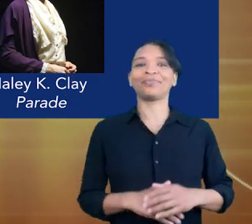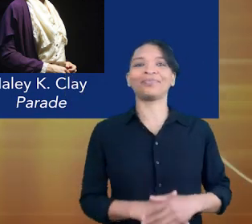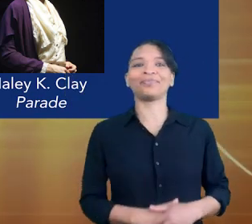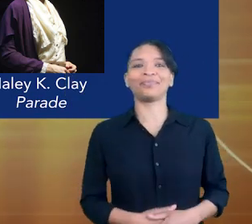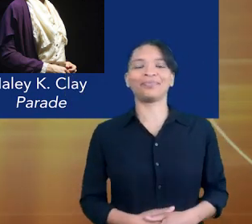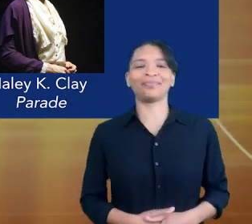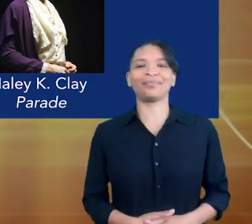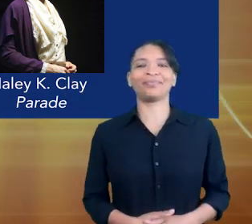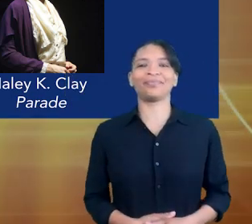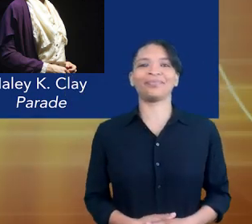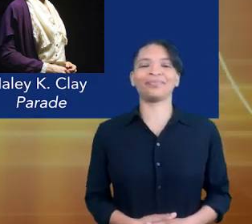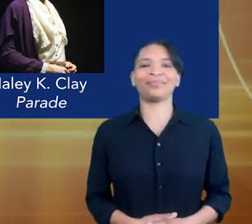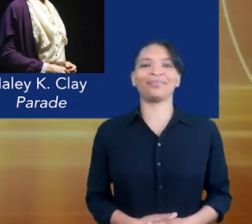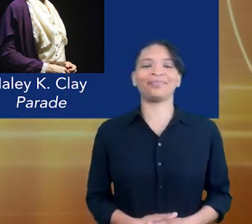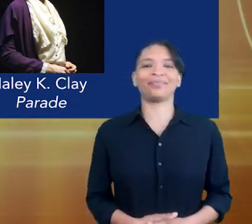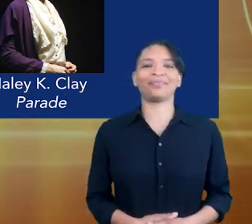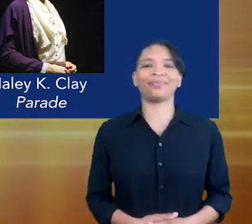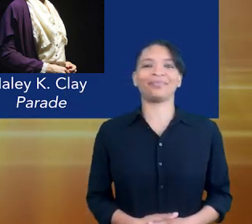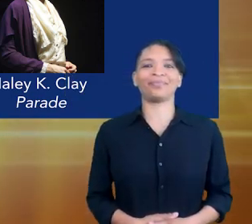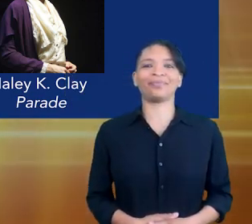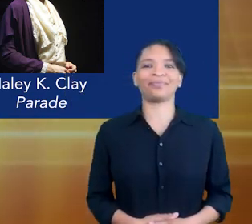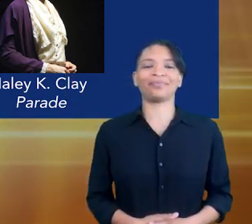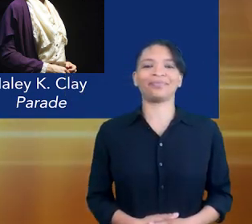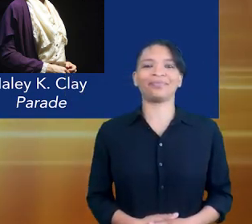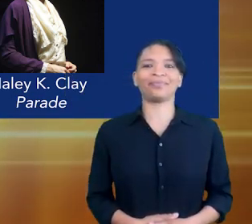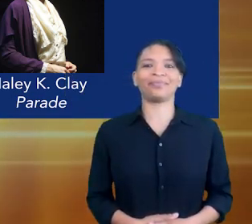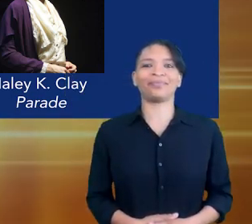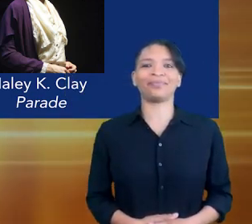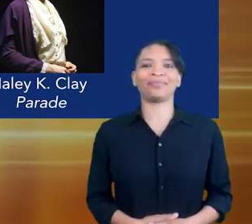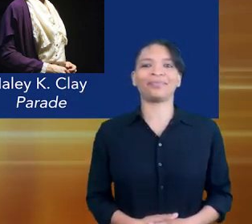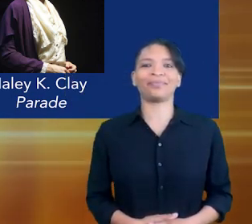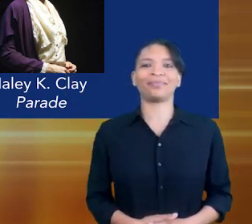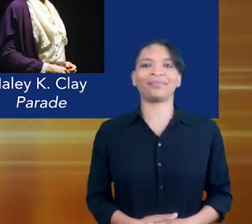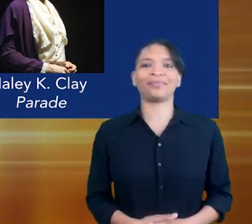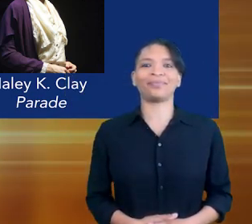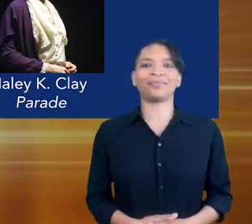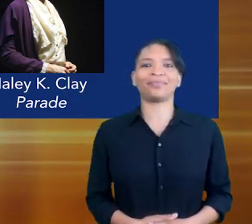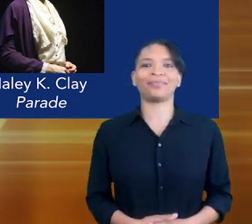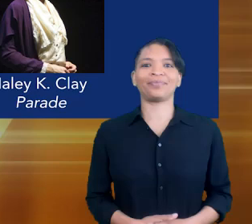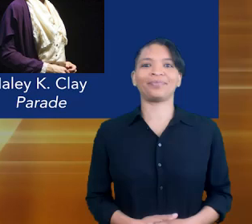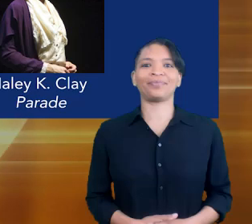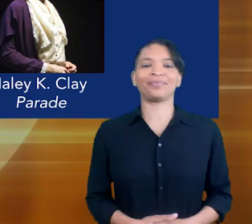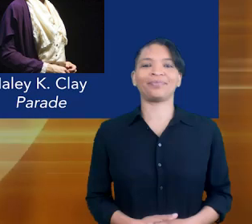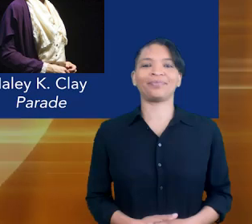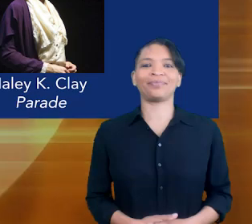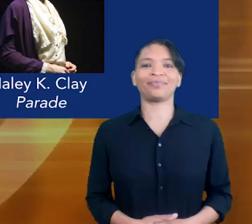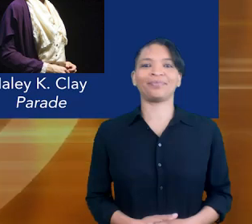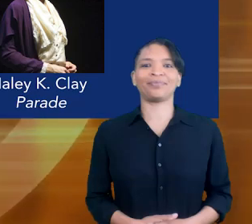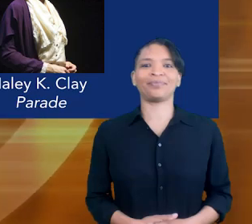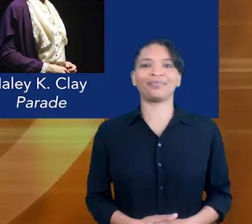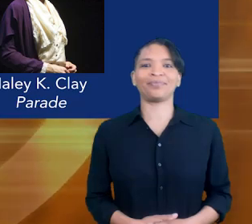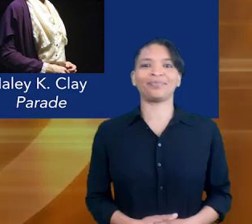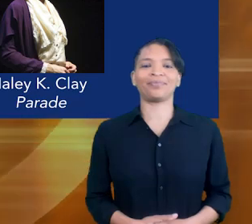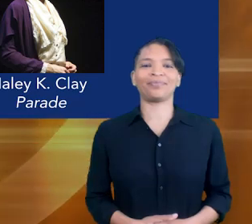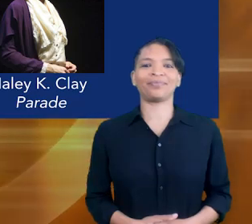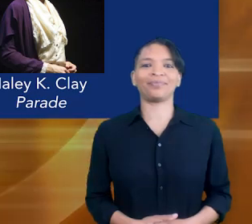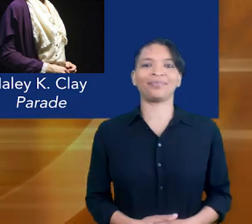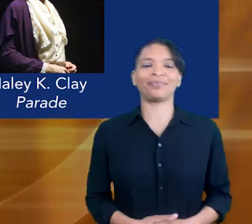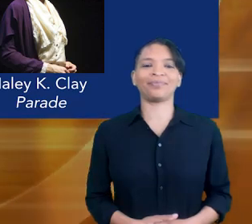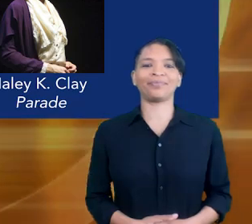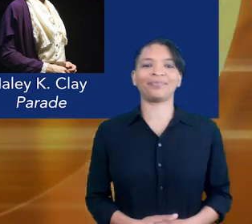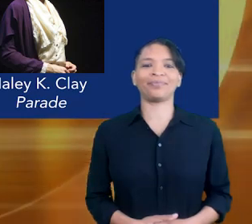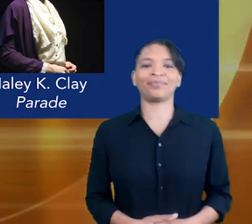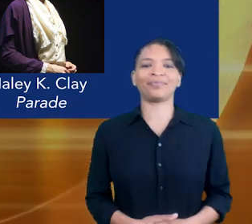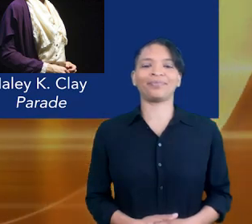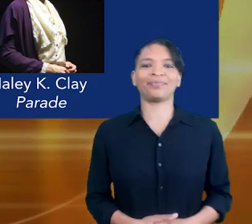Theater, Katrina Z. Paveo, Little Shop of Horrors, Lyric Stage Company of Boston, and